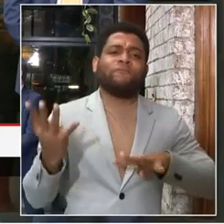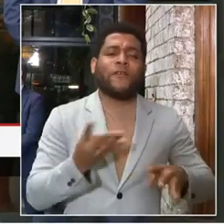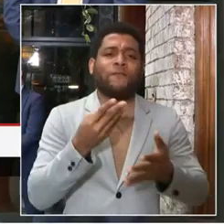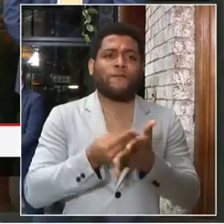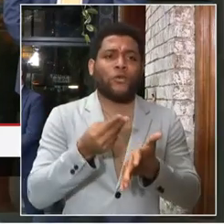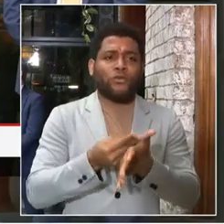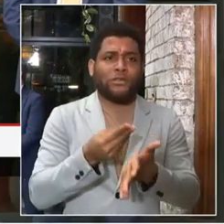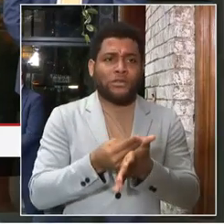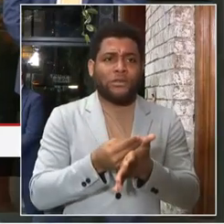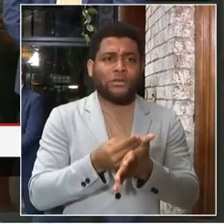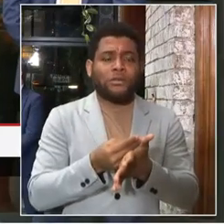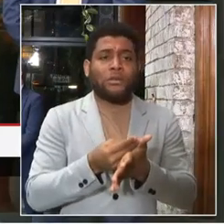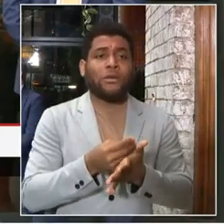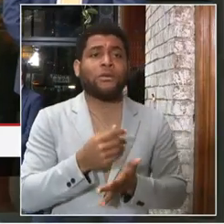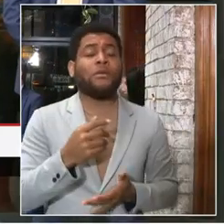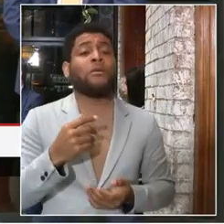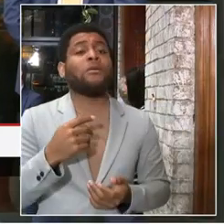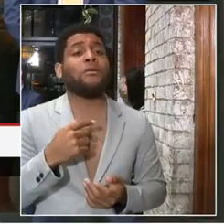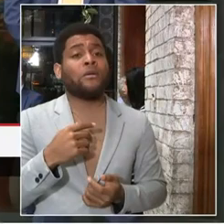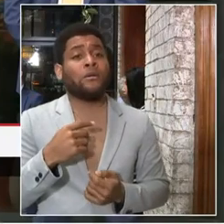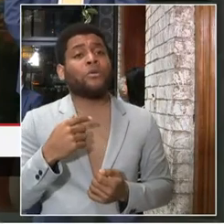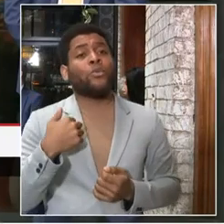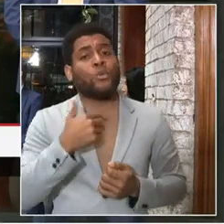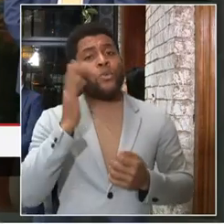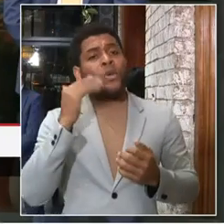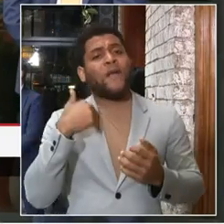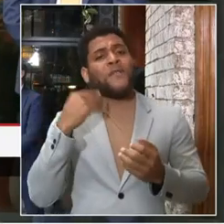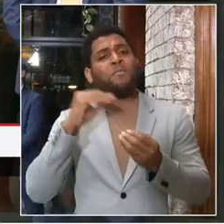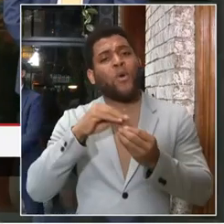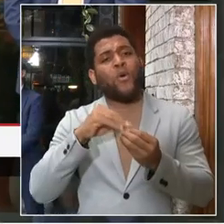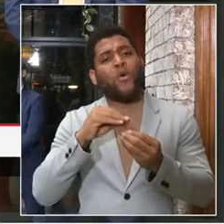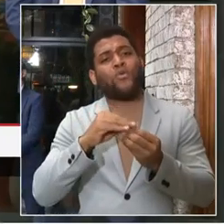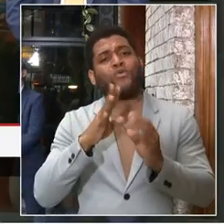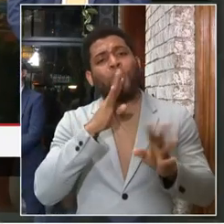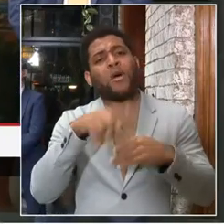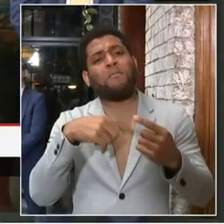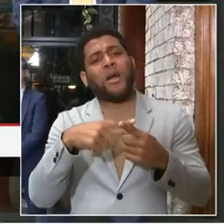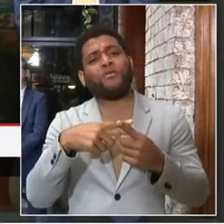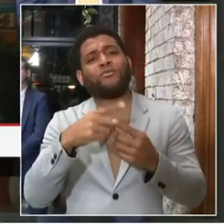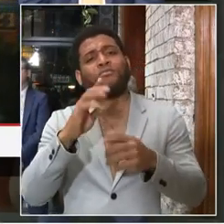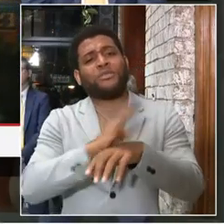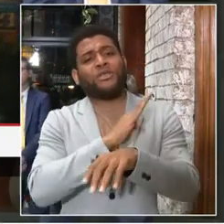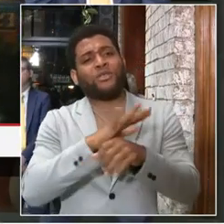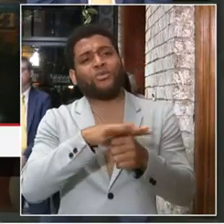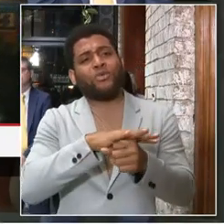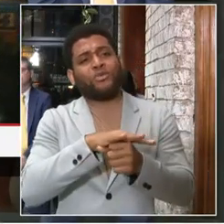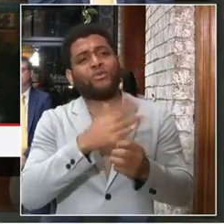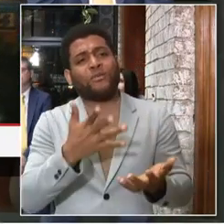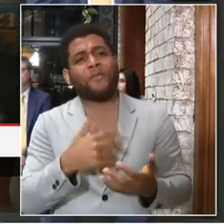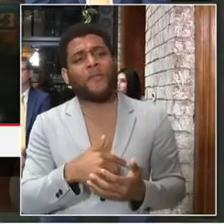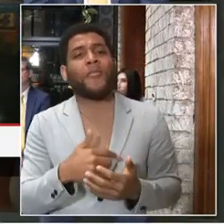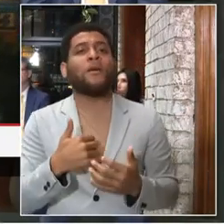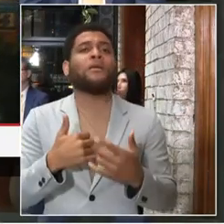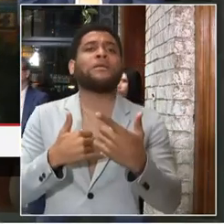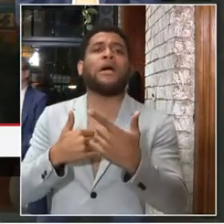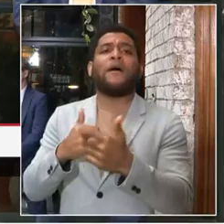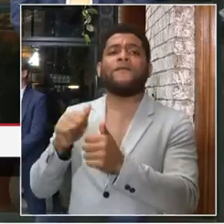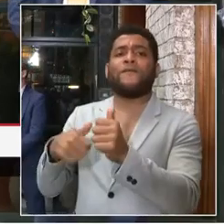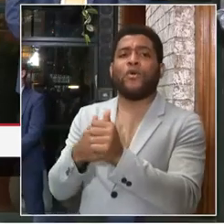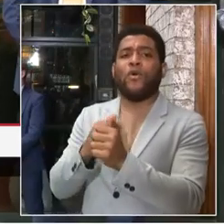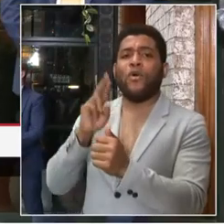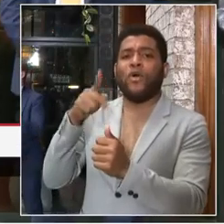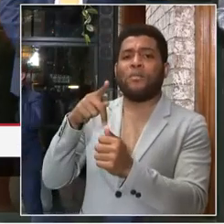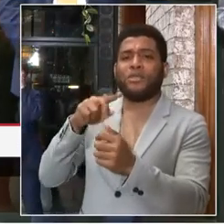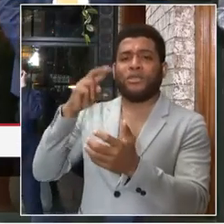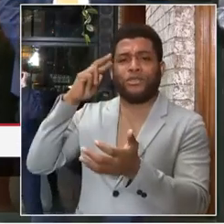about safe commercial corridors in the future. Just to follow up, does it mean like clearing up some of the loitering that's going around